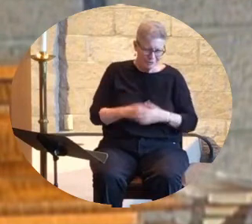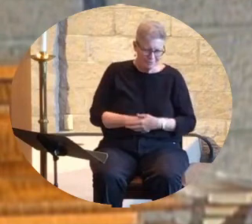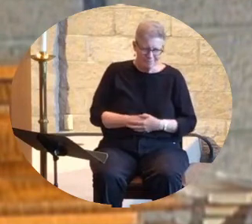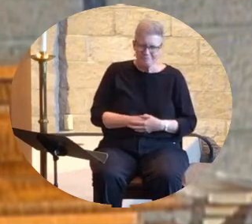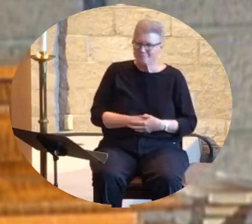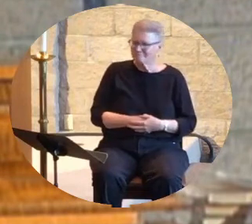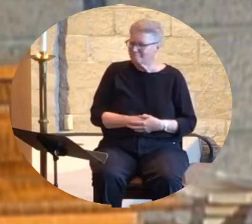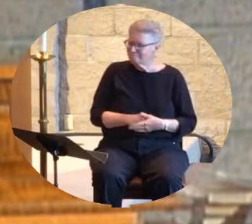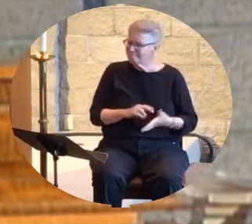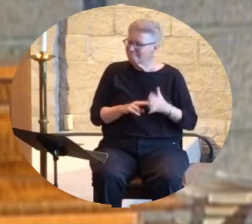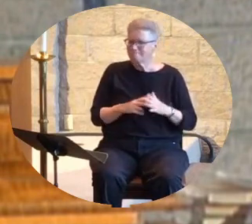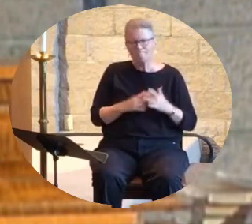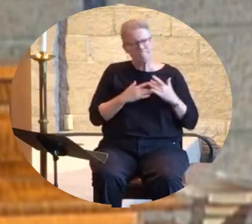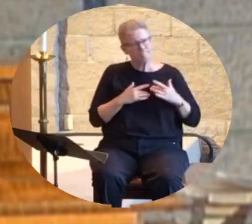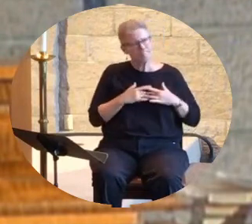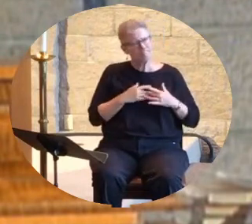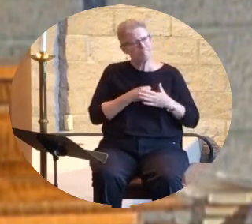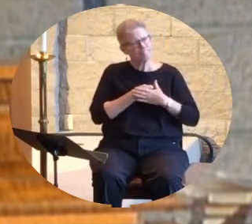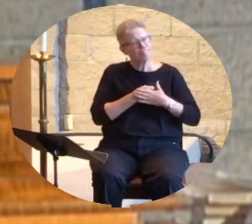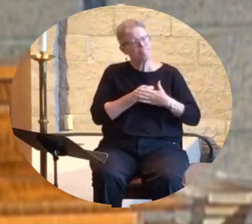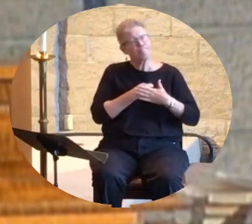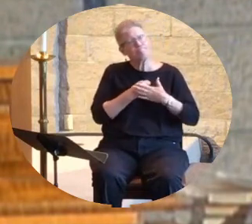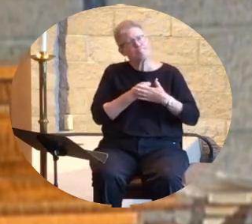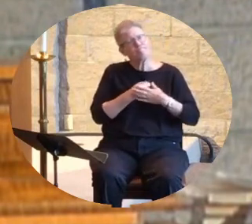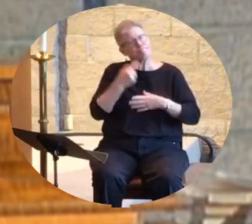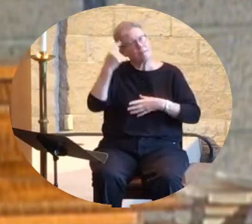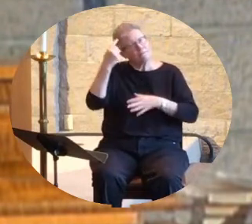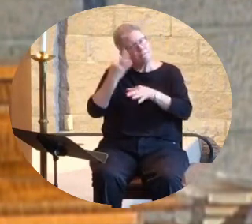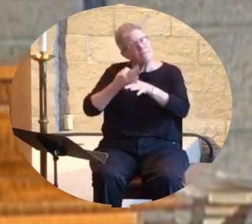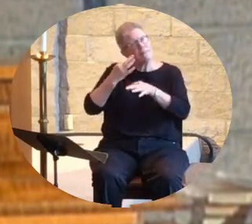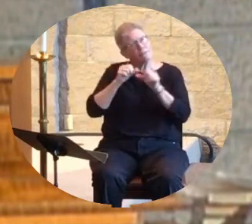that is steadfast and faithful.